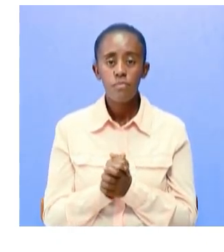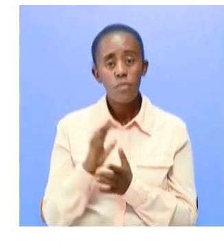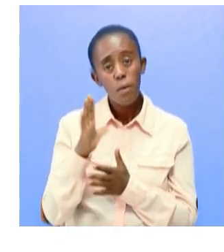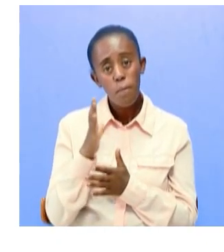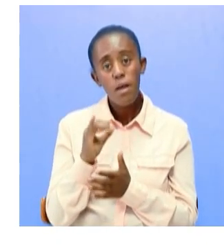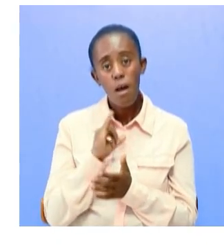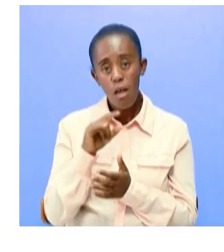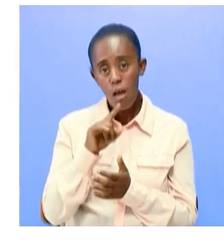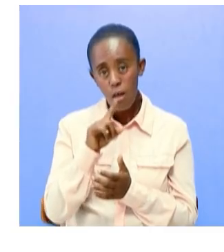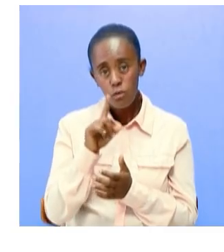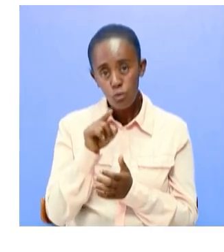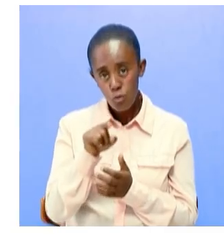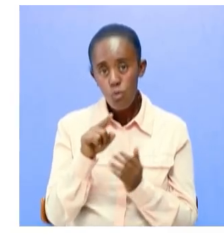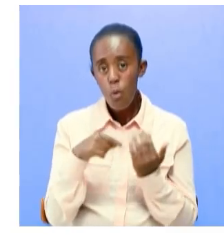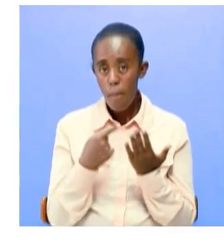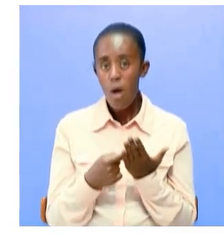about,